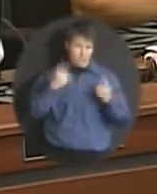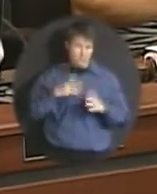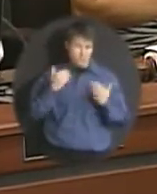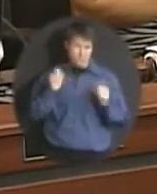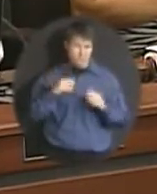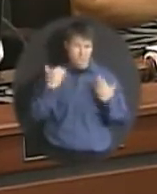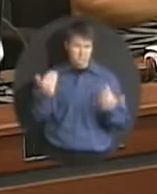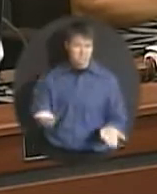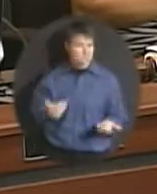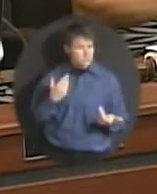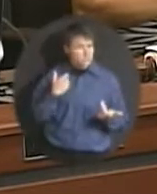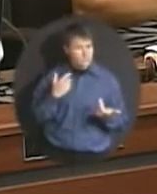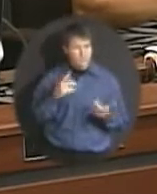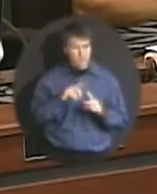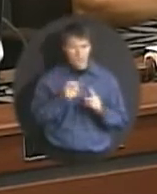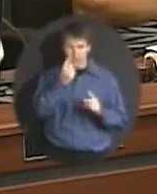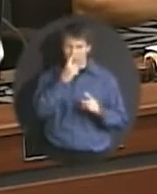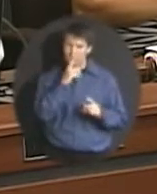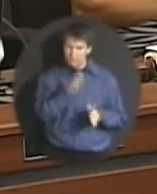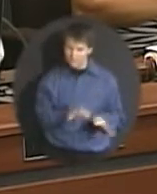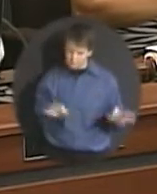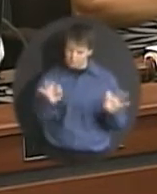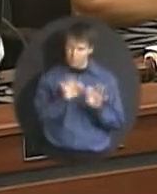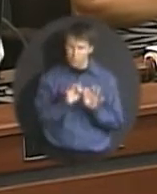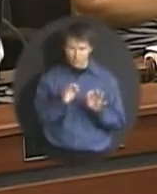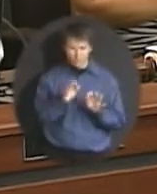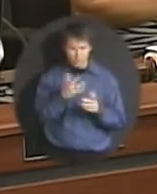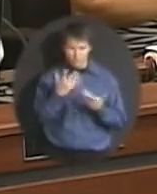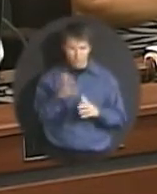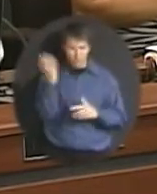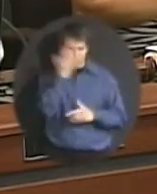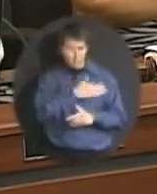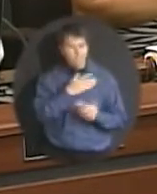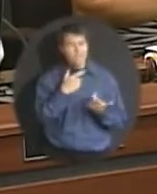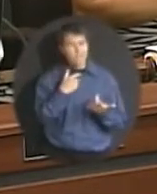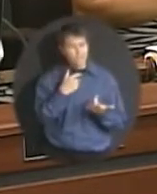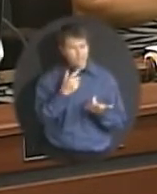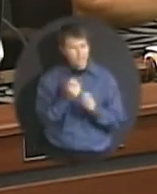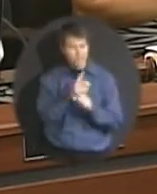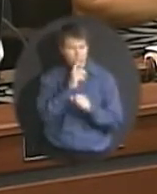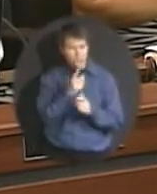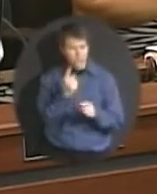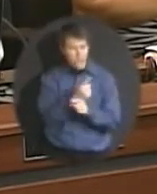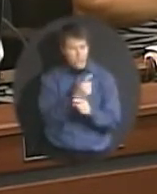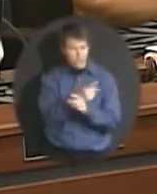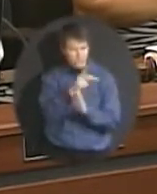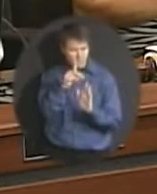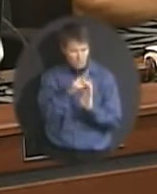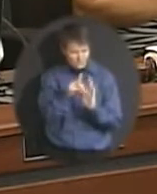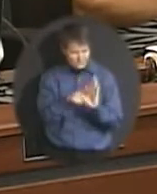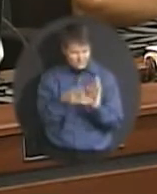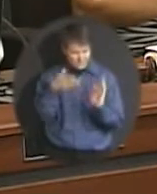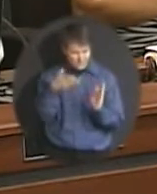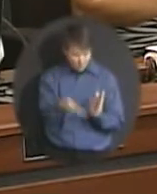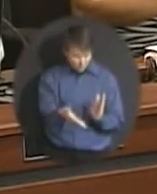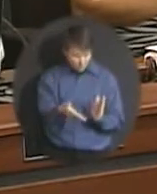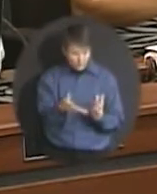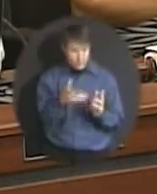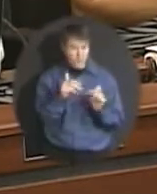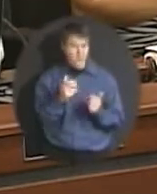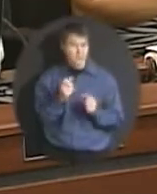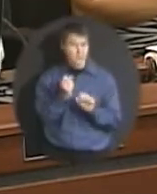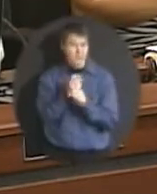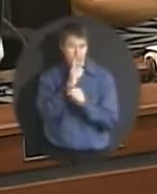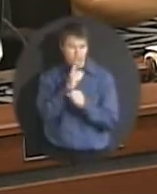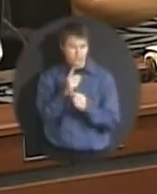just can't take it for granted because we have to have appropriate policy in place to be able to enforce to make sure